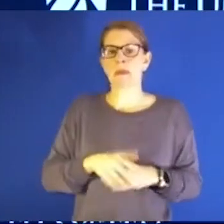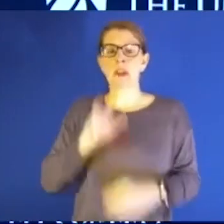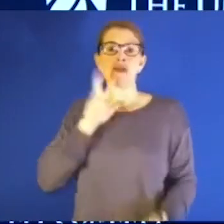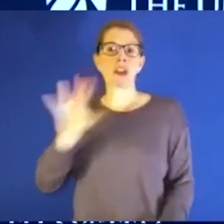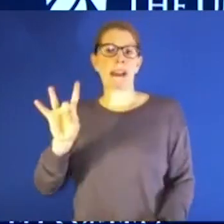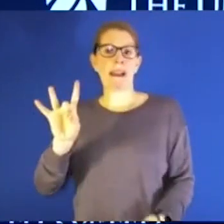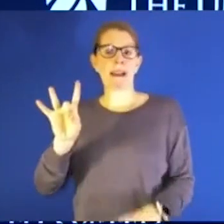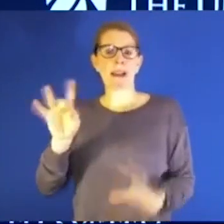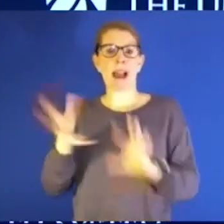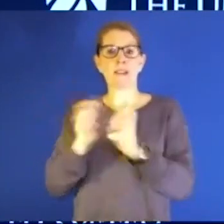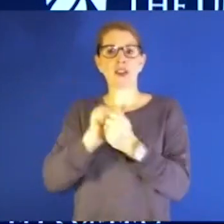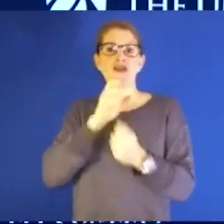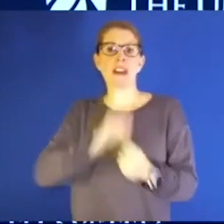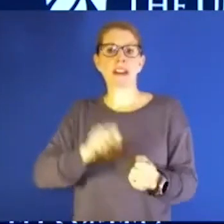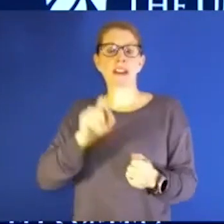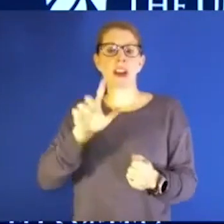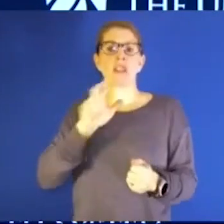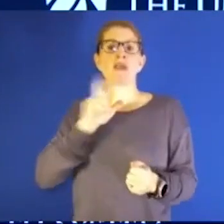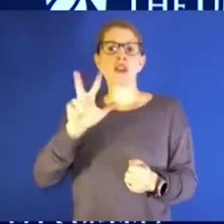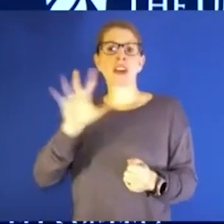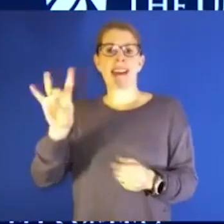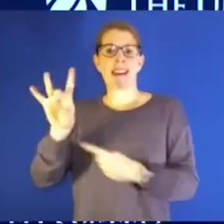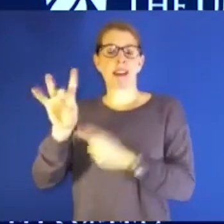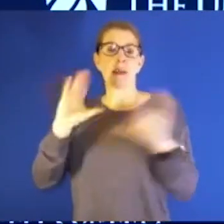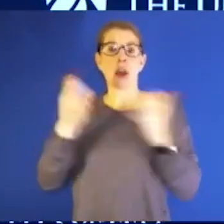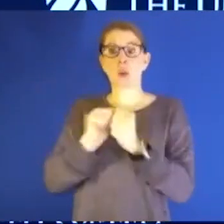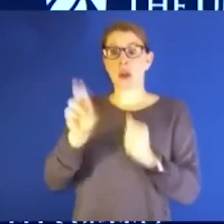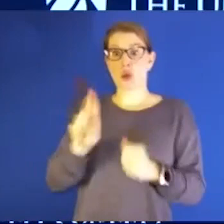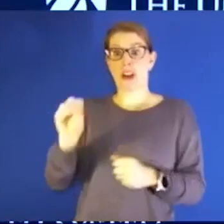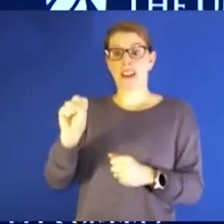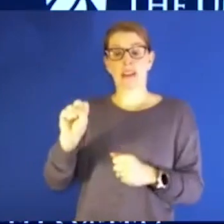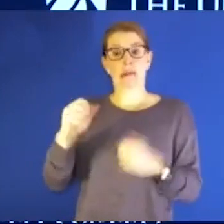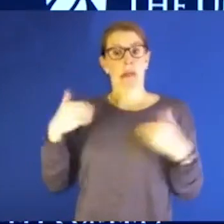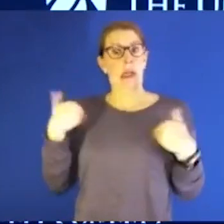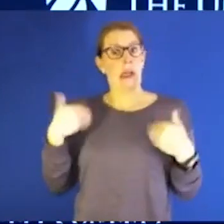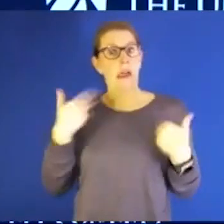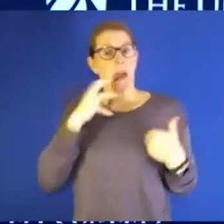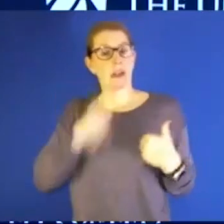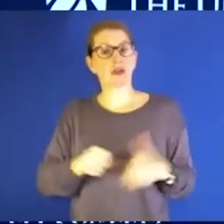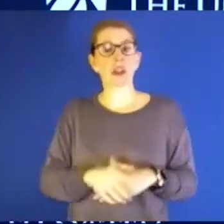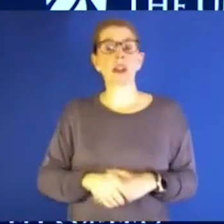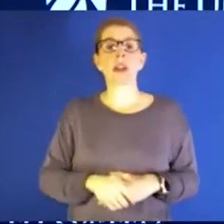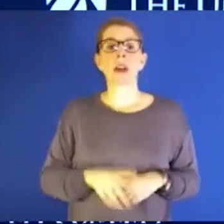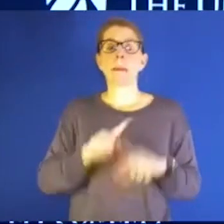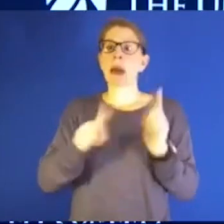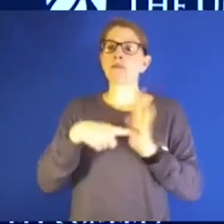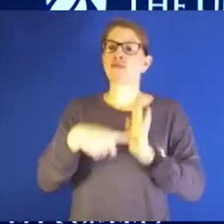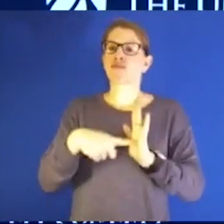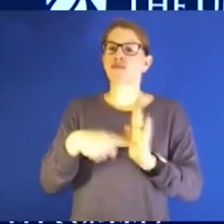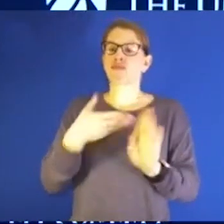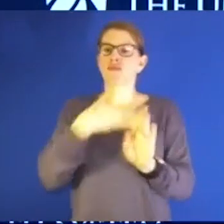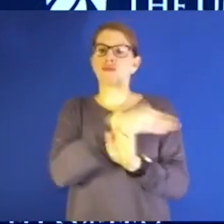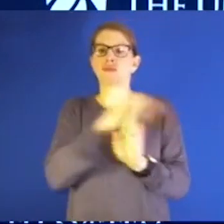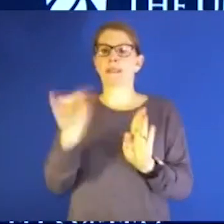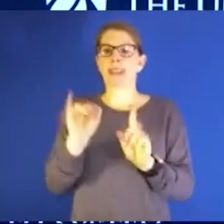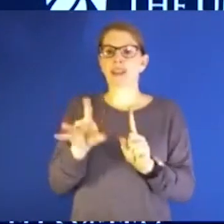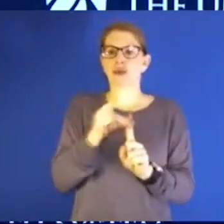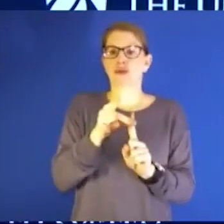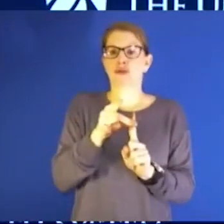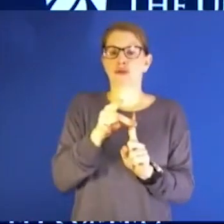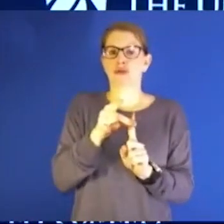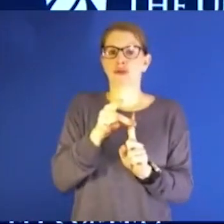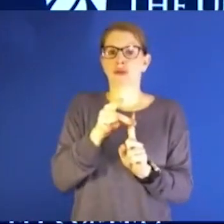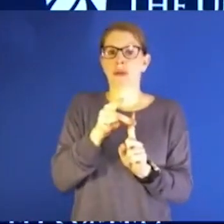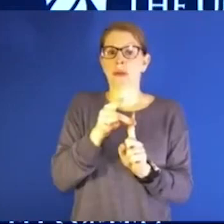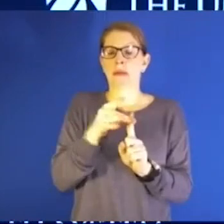than what we're seeing in the VA or is in the United States. But they demonstrated that prior infection seemed to decrease